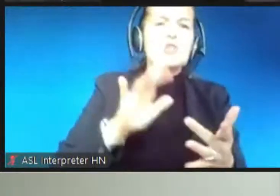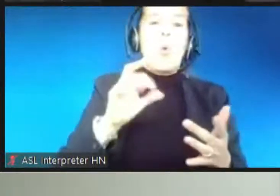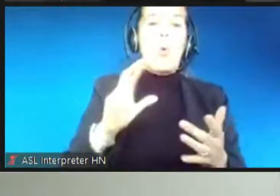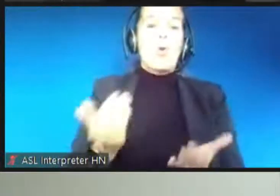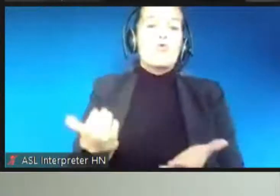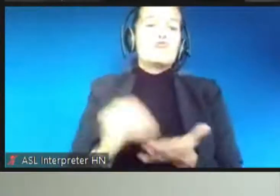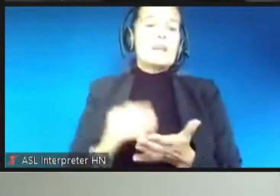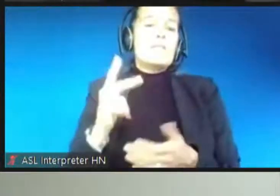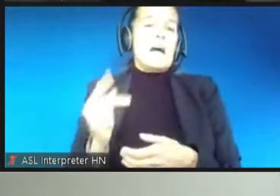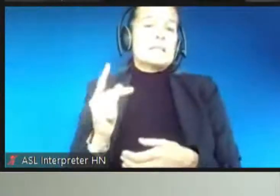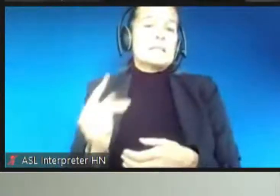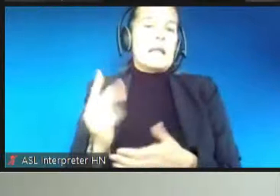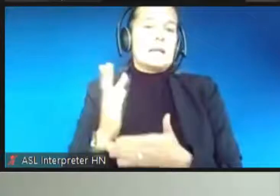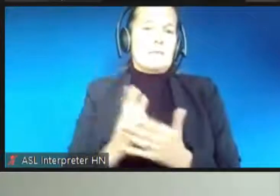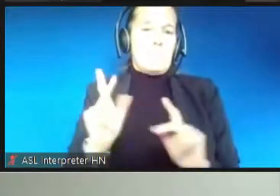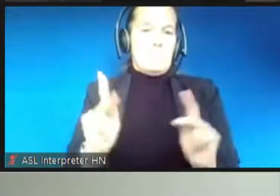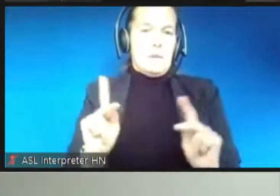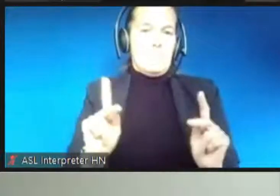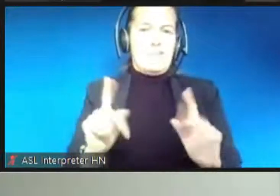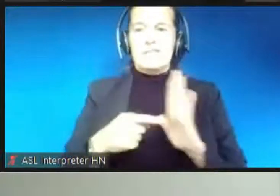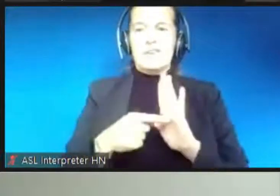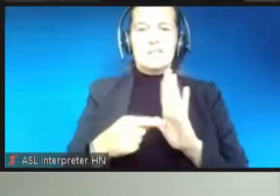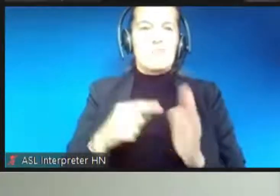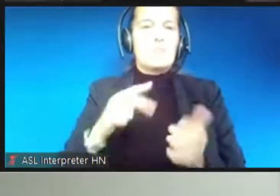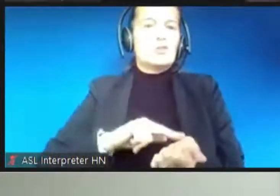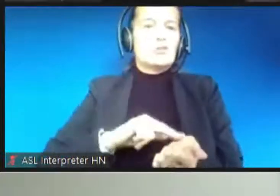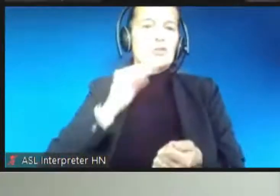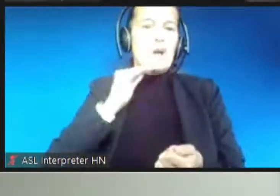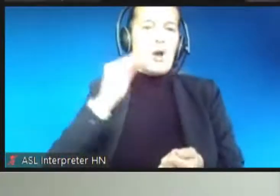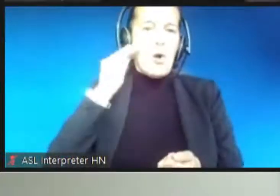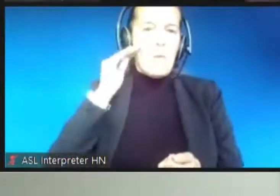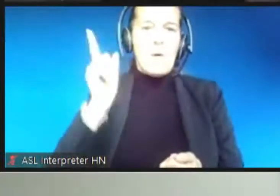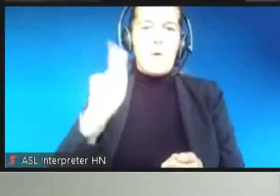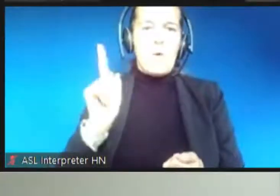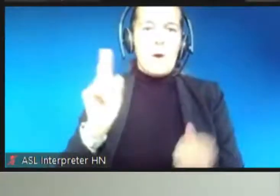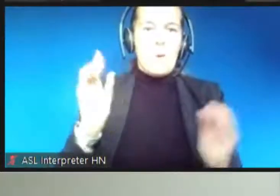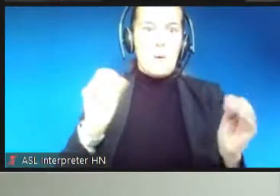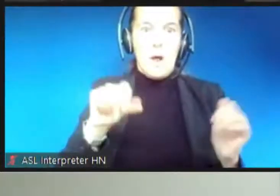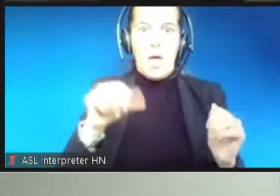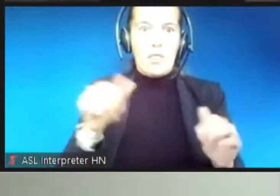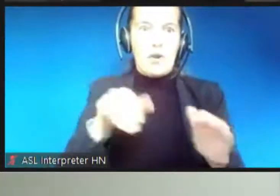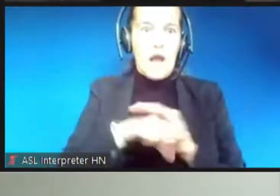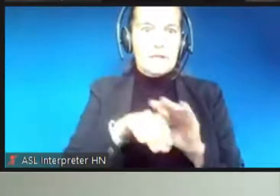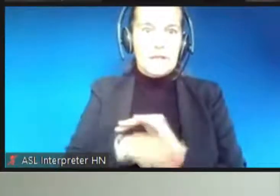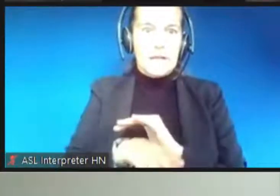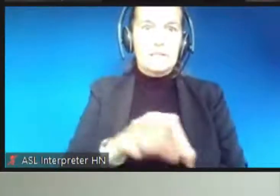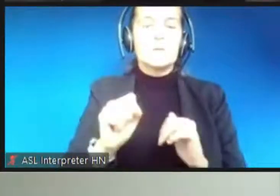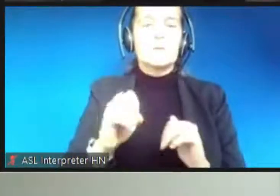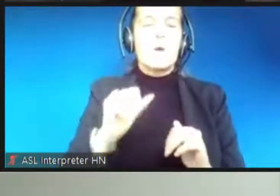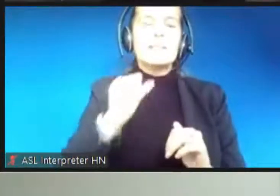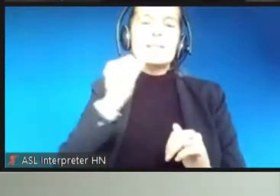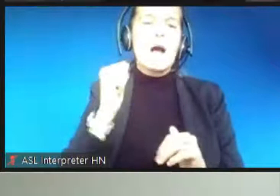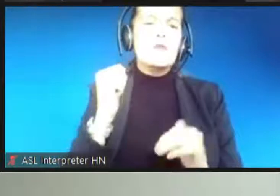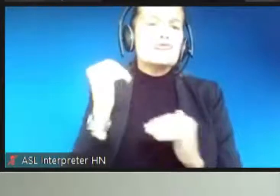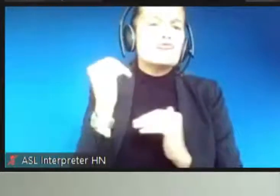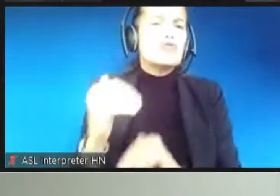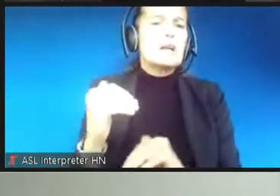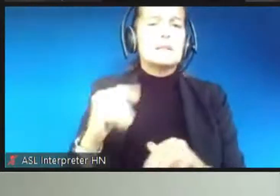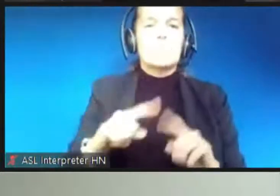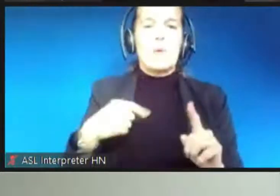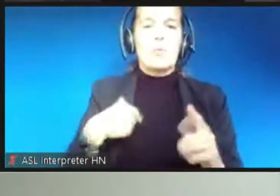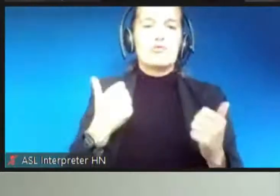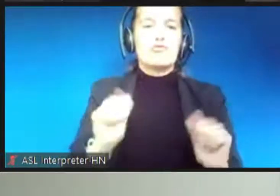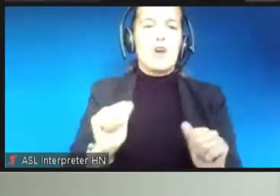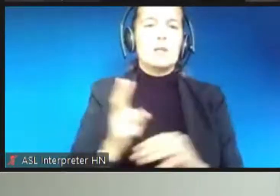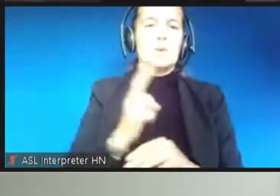people for example, nursing homes where they don't have other access. So it's not restricted, but we're trying to use it